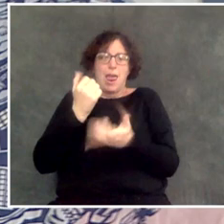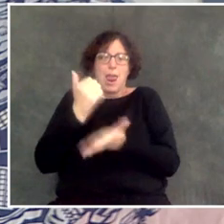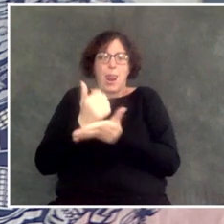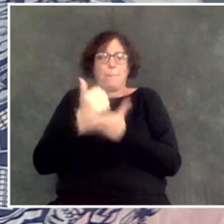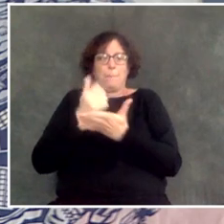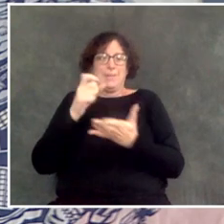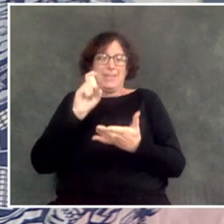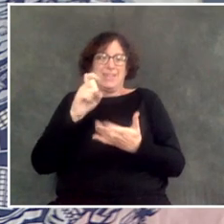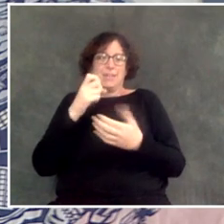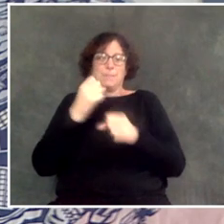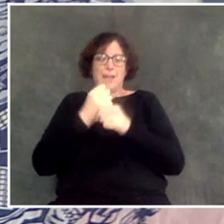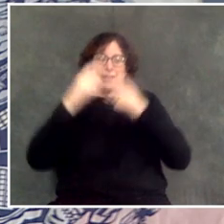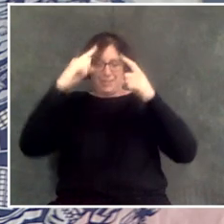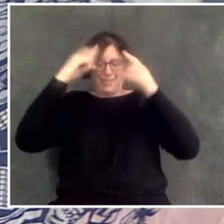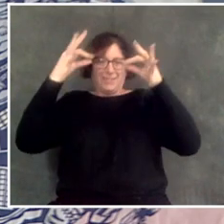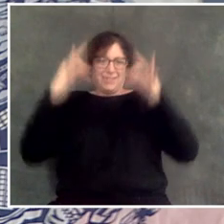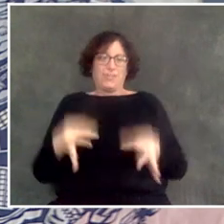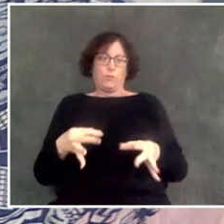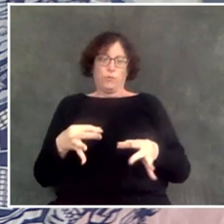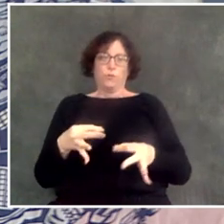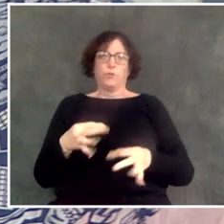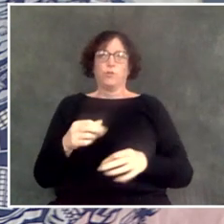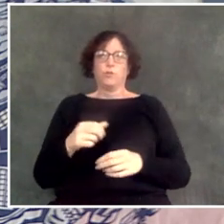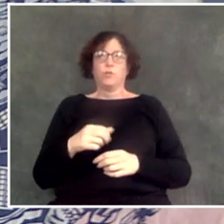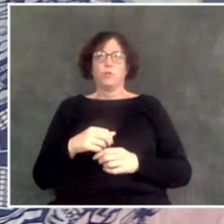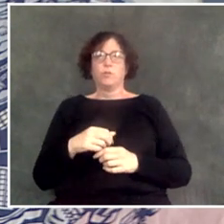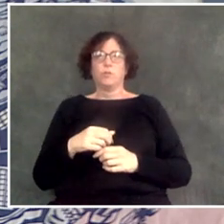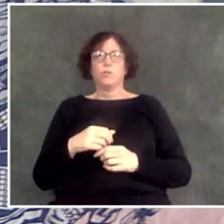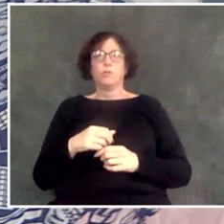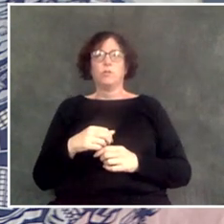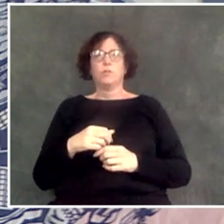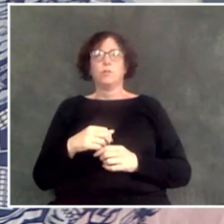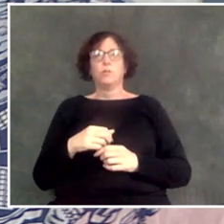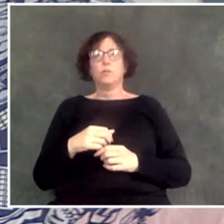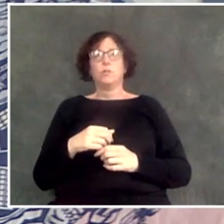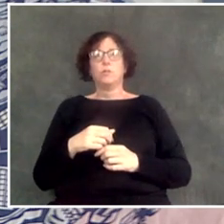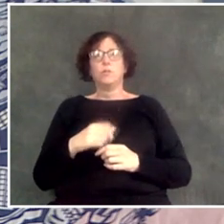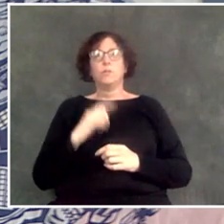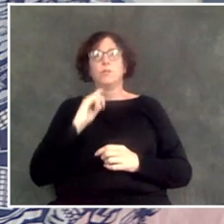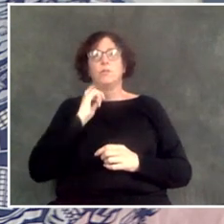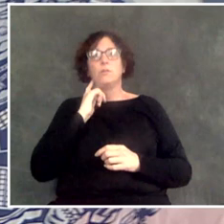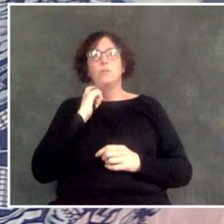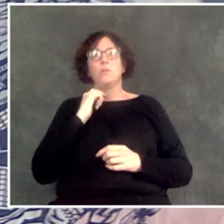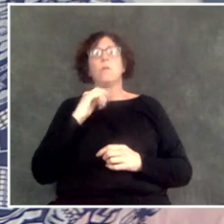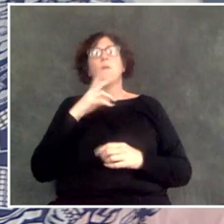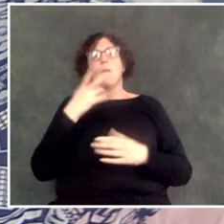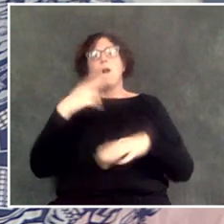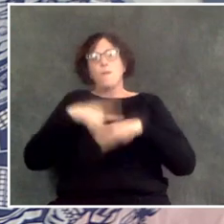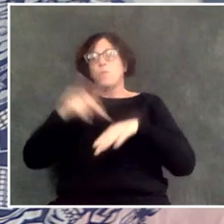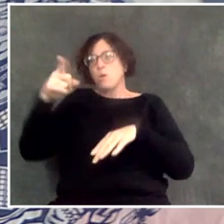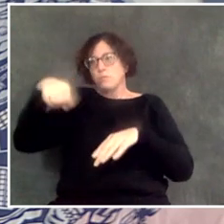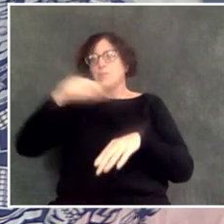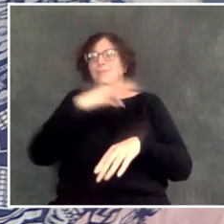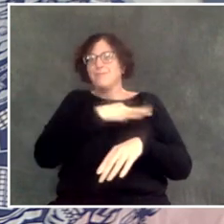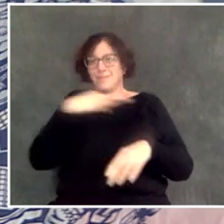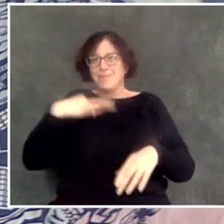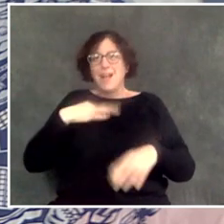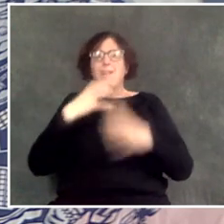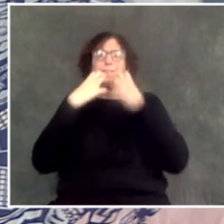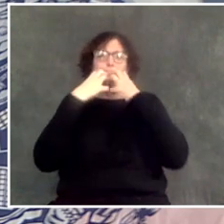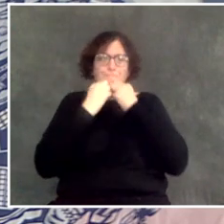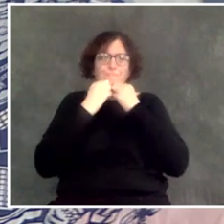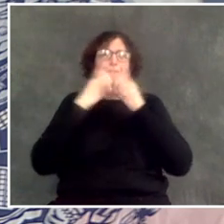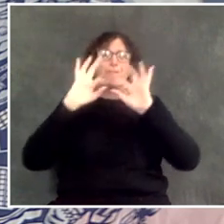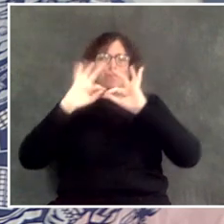think about all day, you know, their immediate family and protecting their health and well-being. And certainly we want